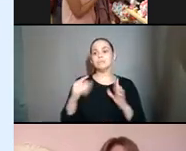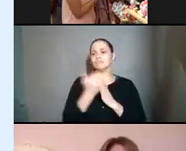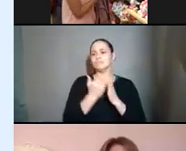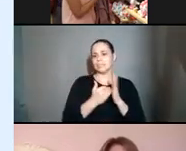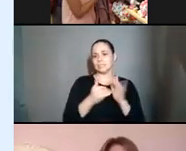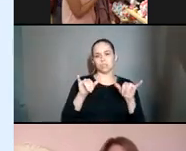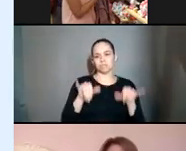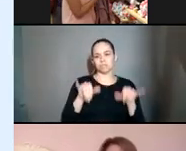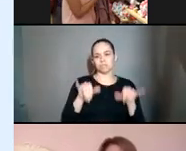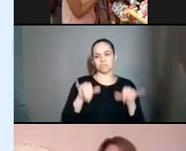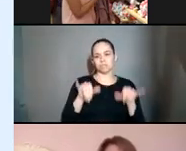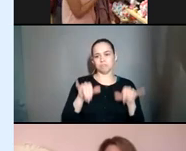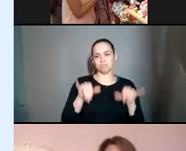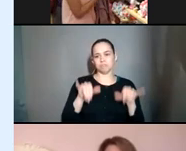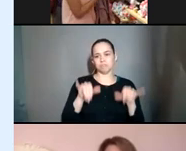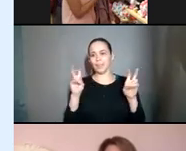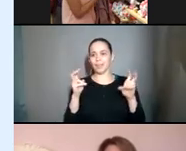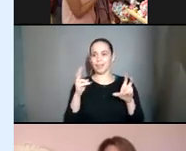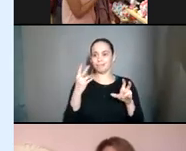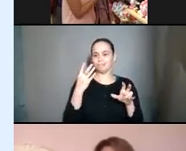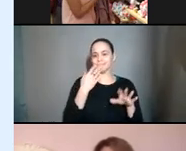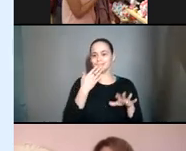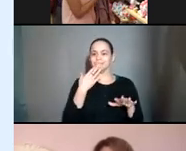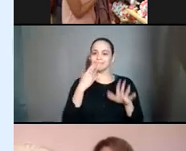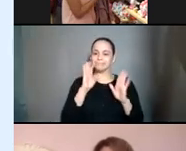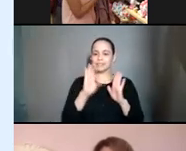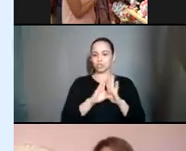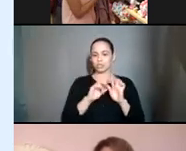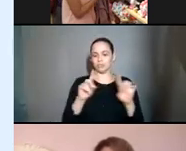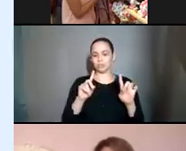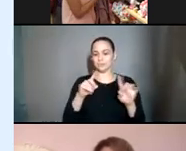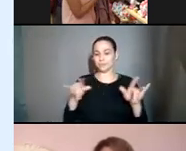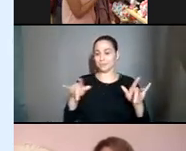changes. So if I click on a learning path. All right.